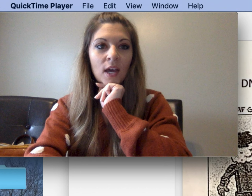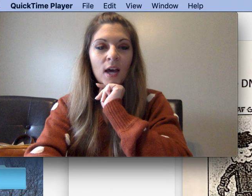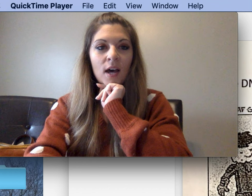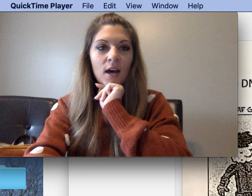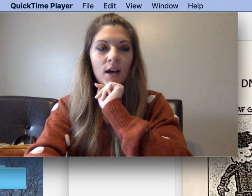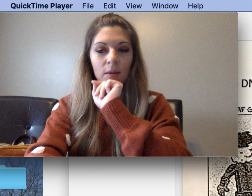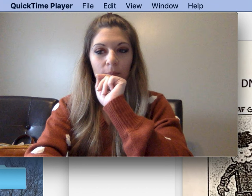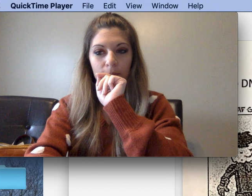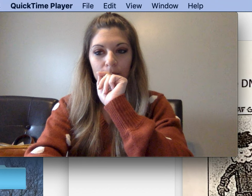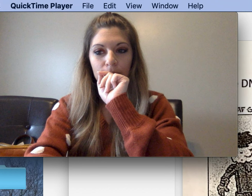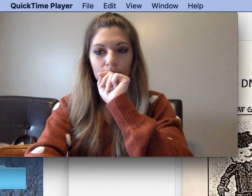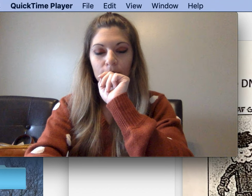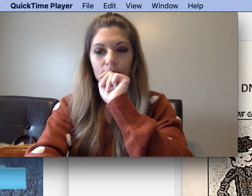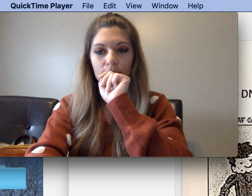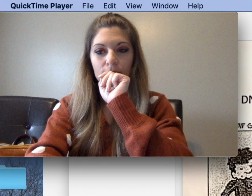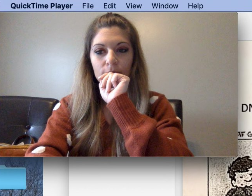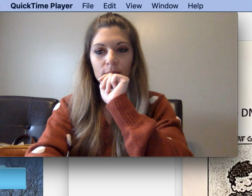week,